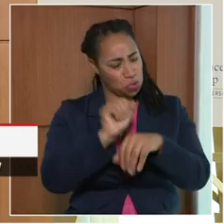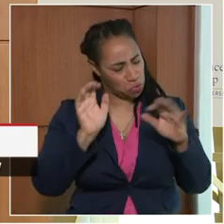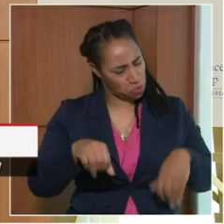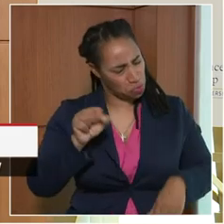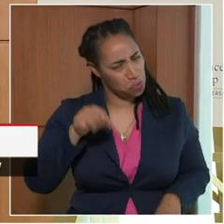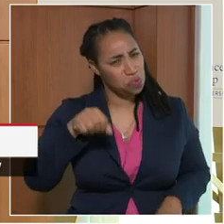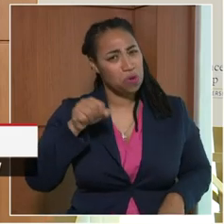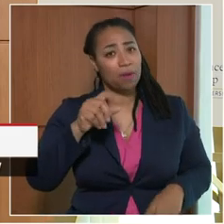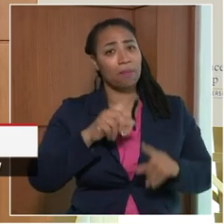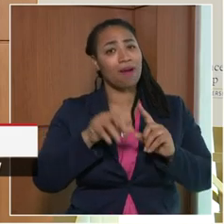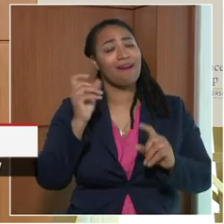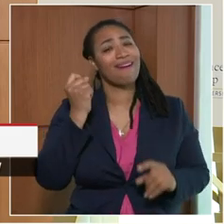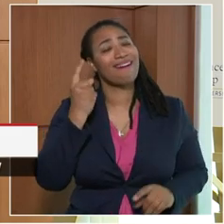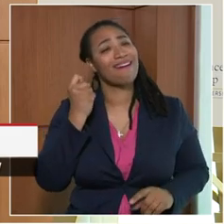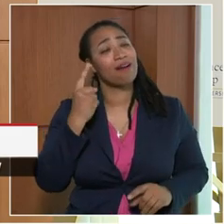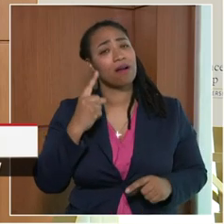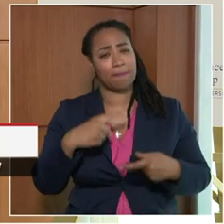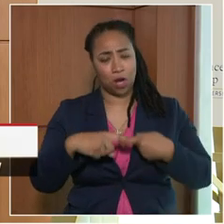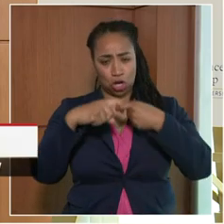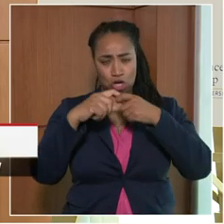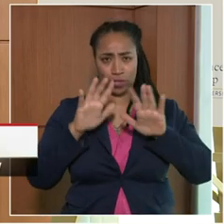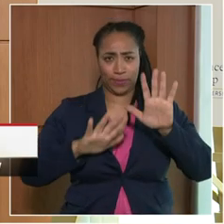that's something that is